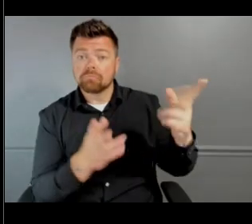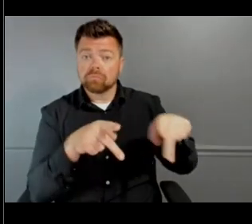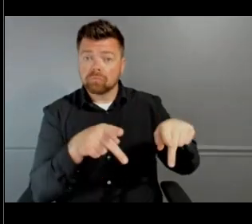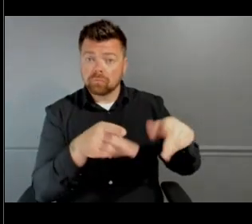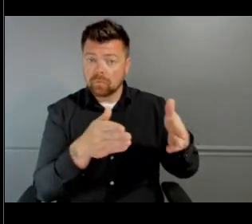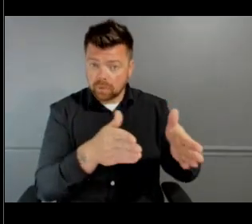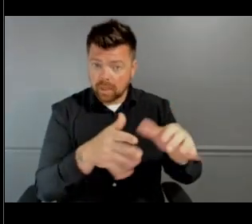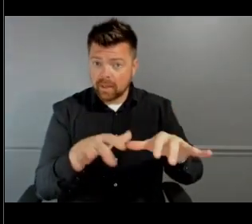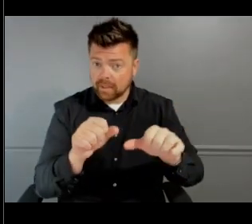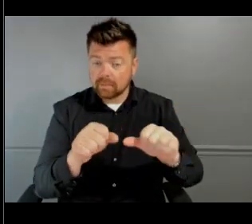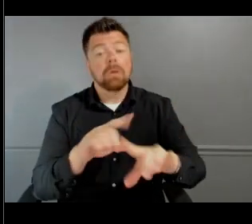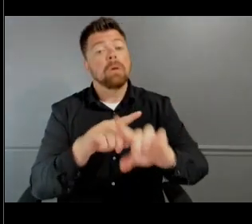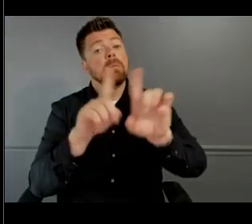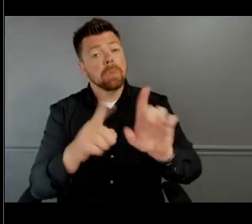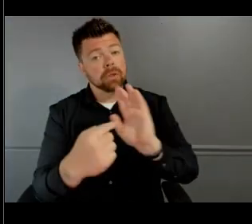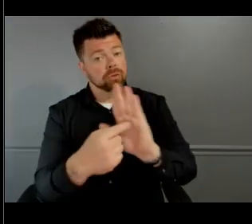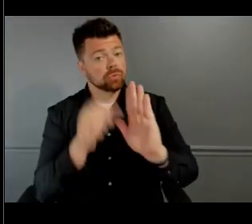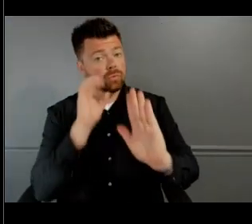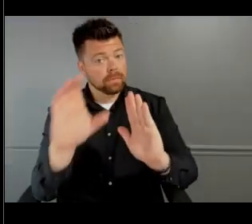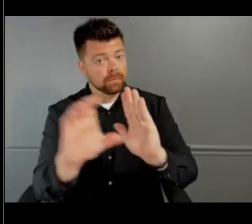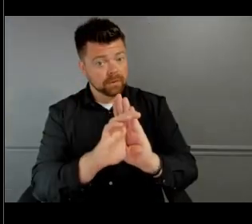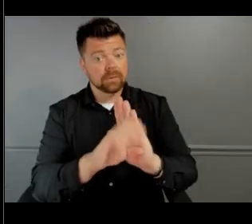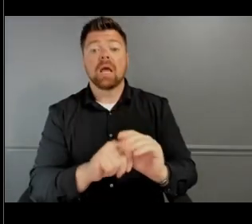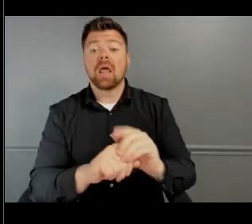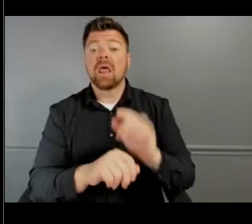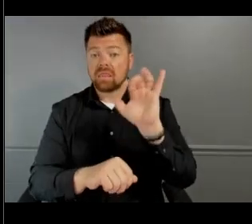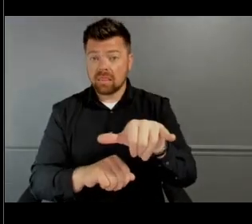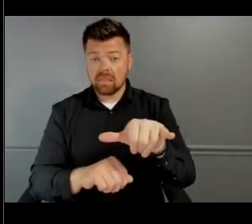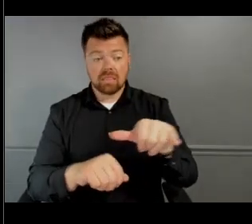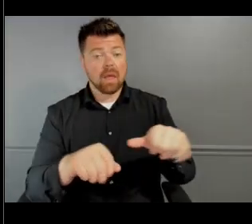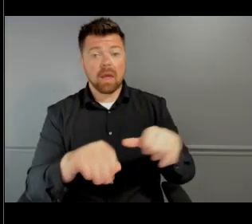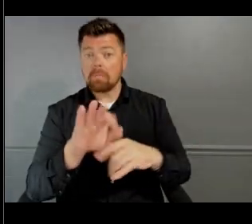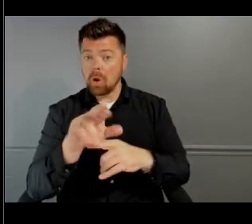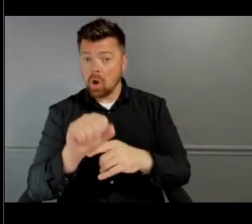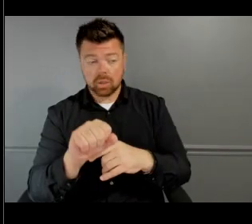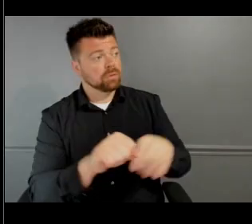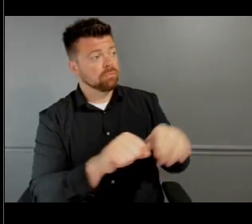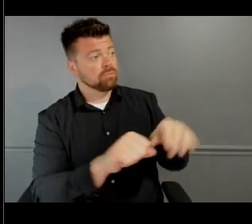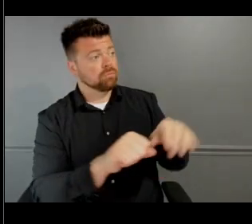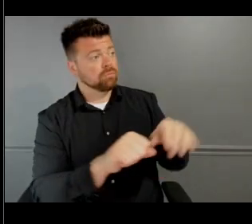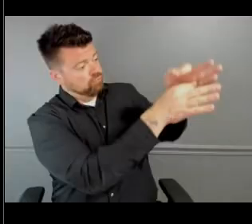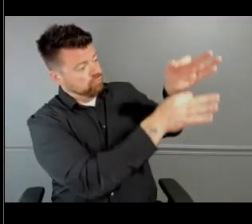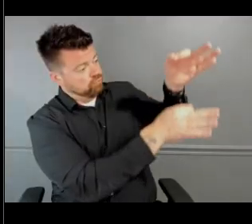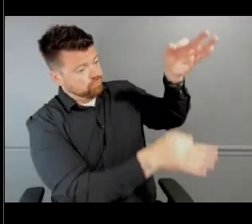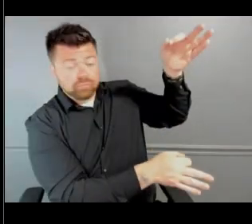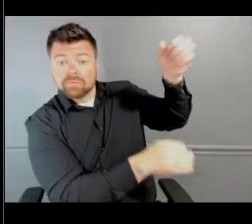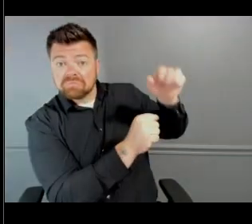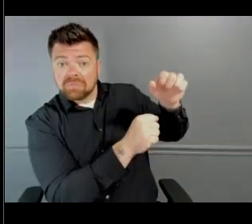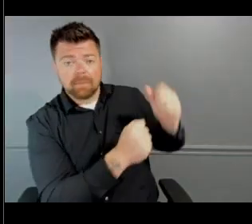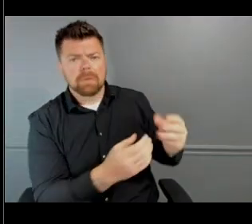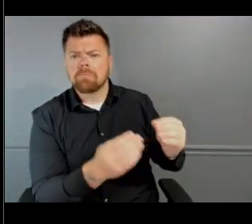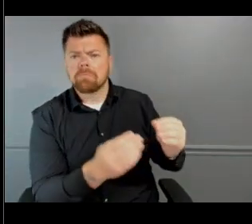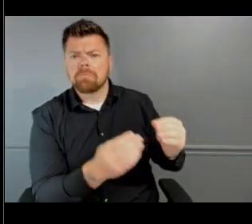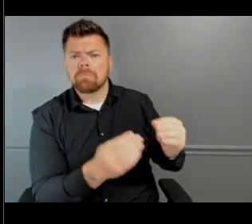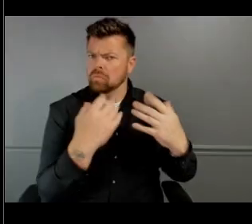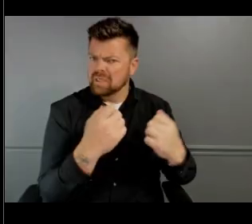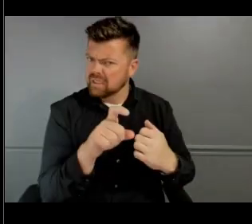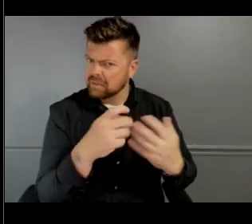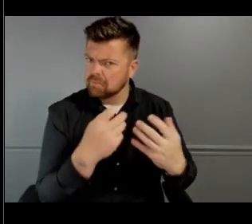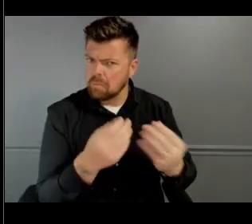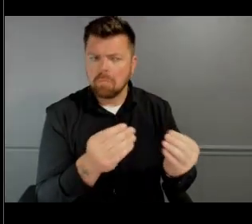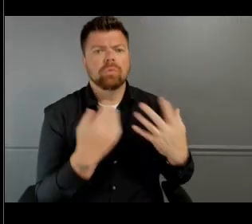the illustration, these grab bars may necessitate larger reinforcing areas